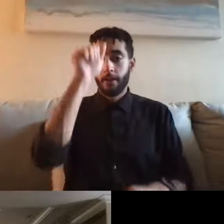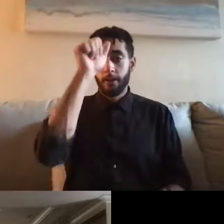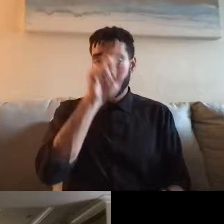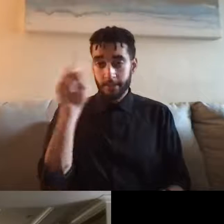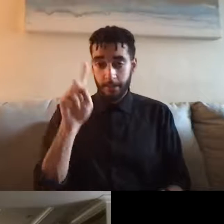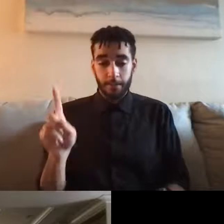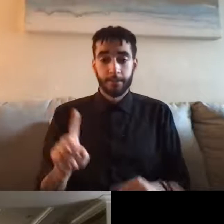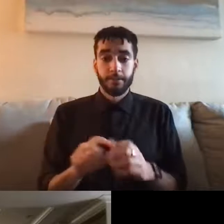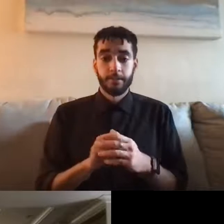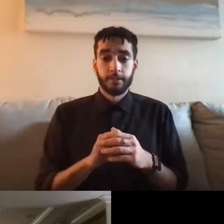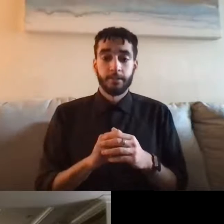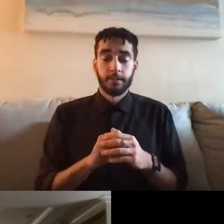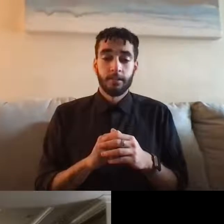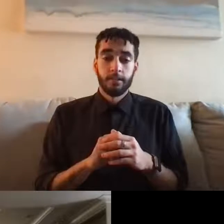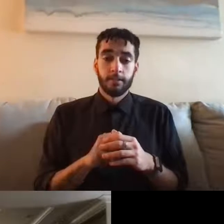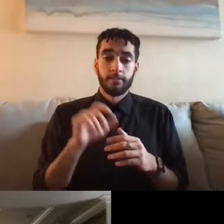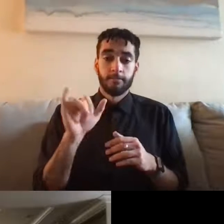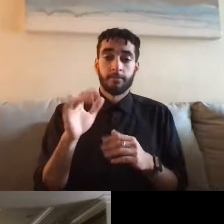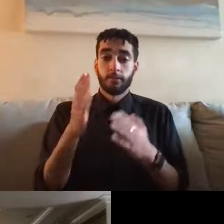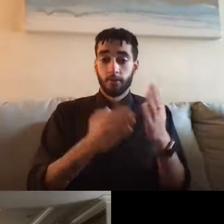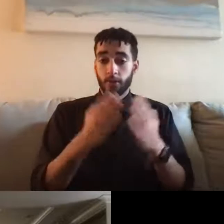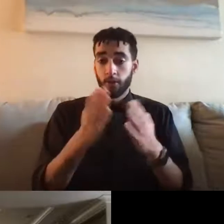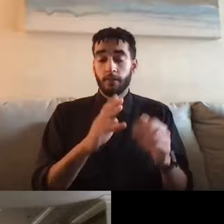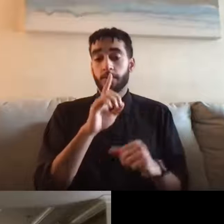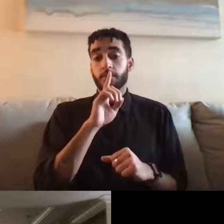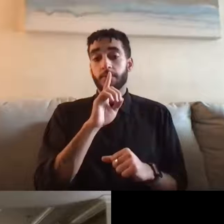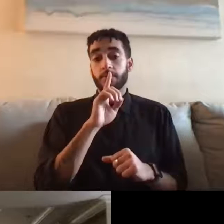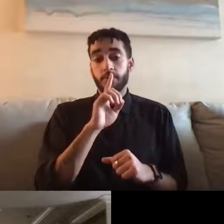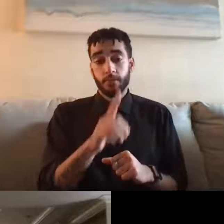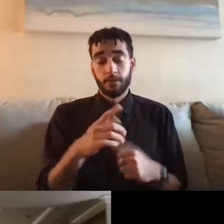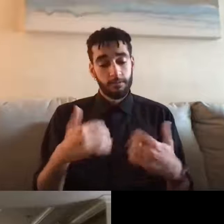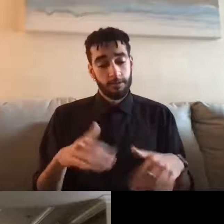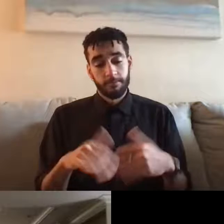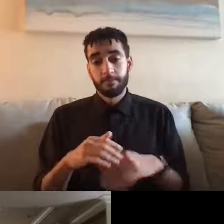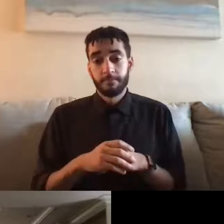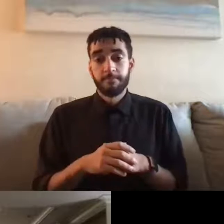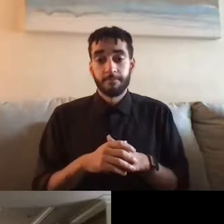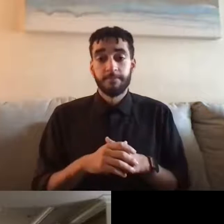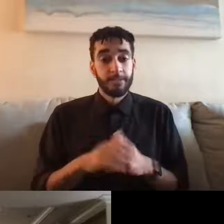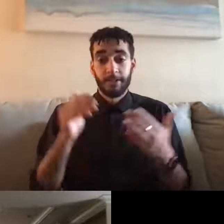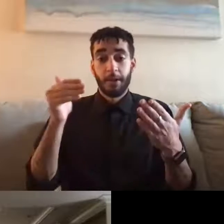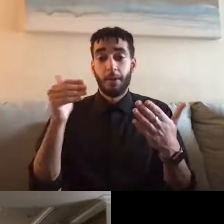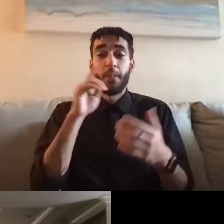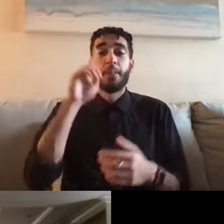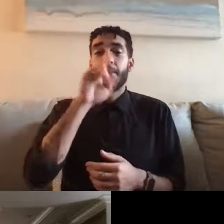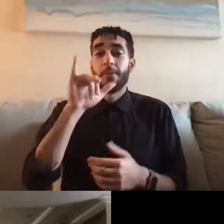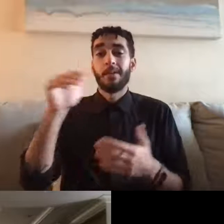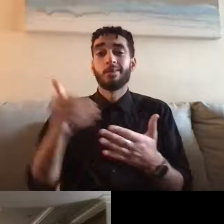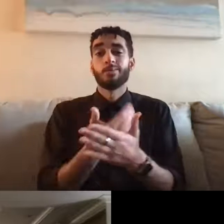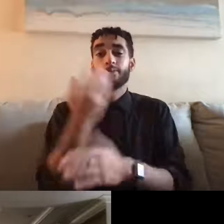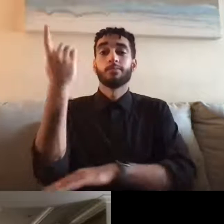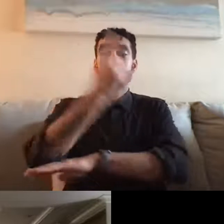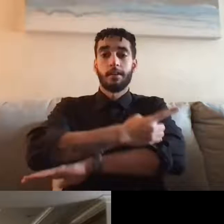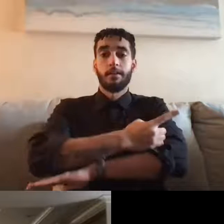that participant that she served really remind us that this is a brand new game, and we need to be more